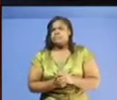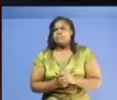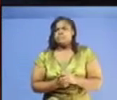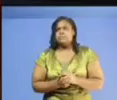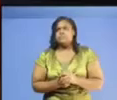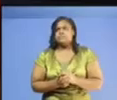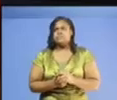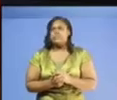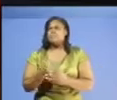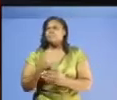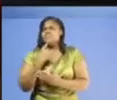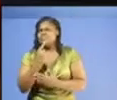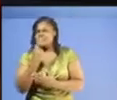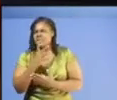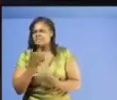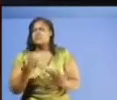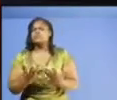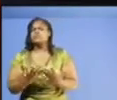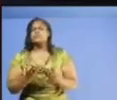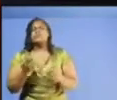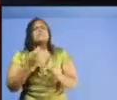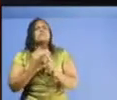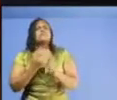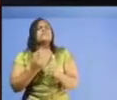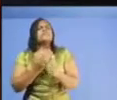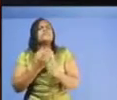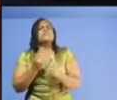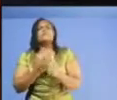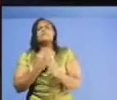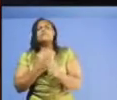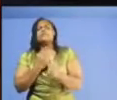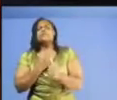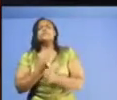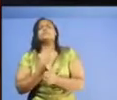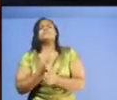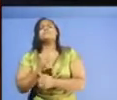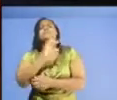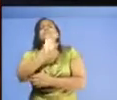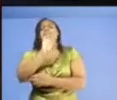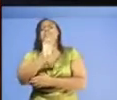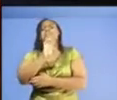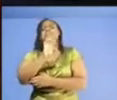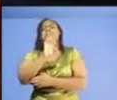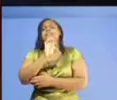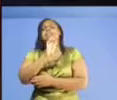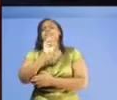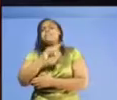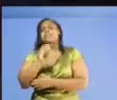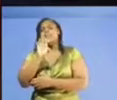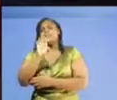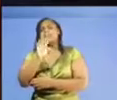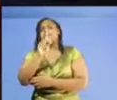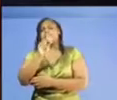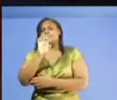I would quote them for you. The first one comes from the book of Ezekiel, Ezekiel chapter